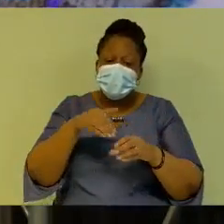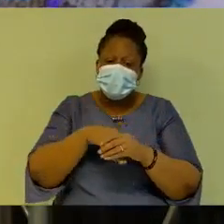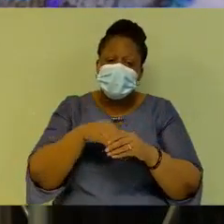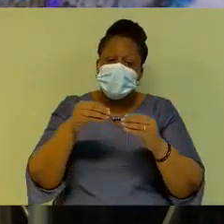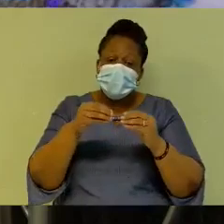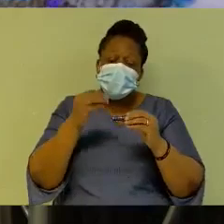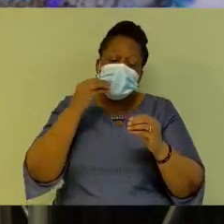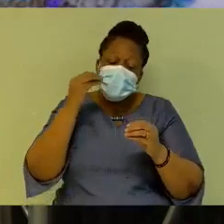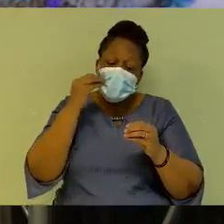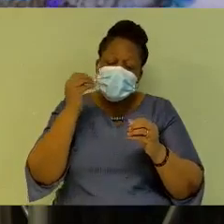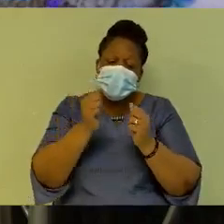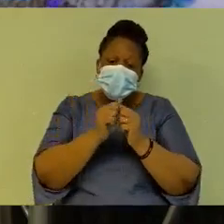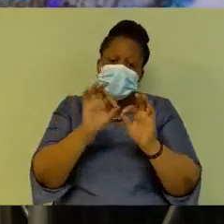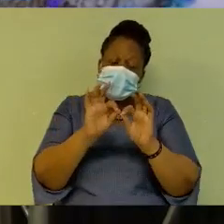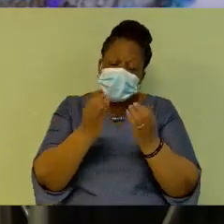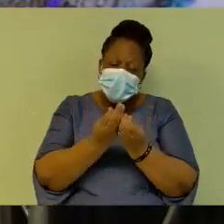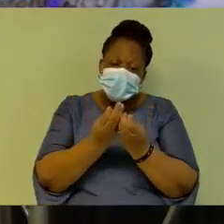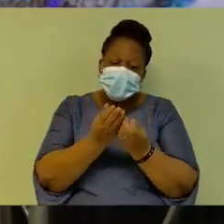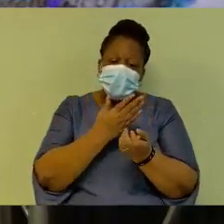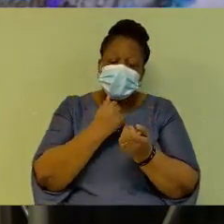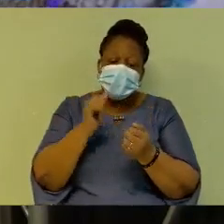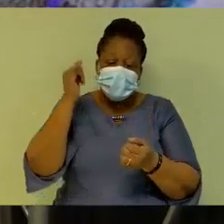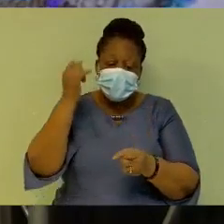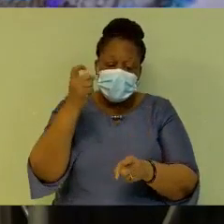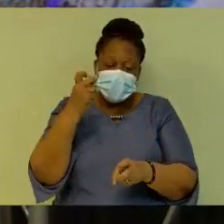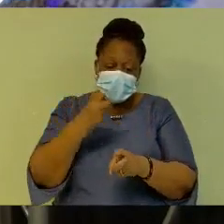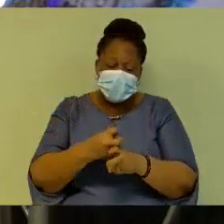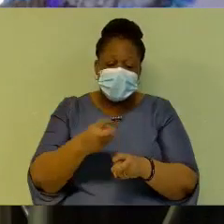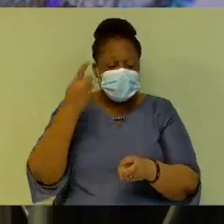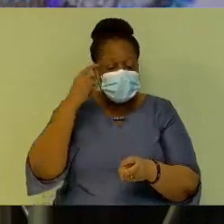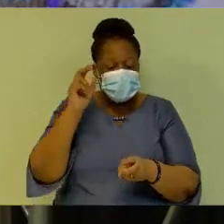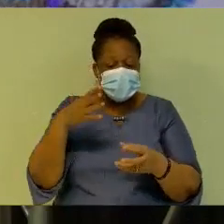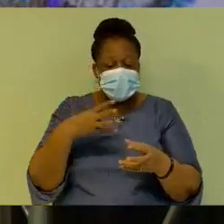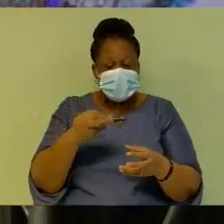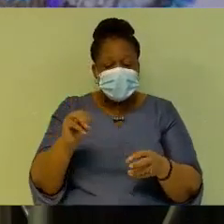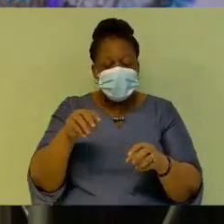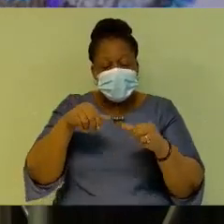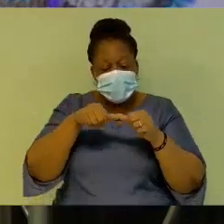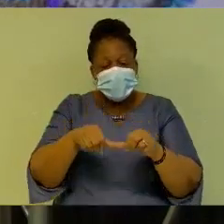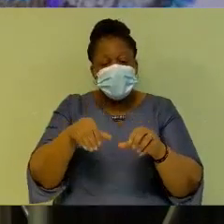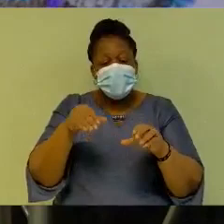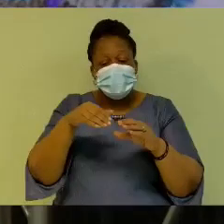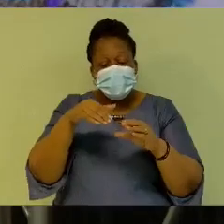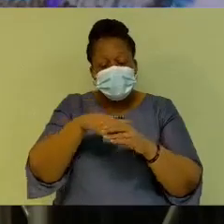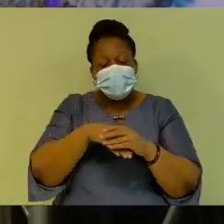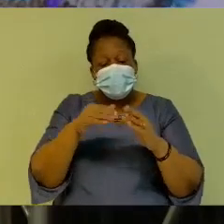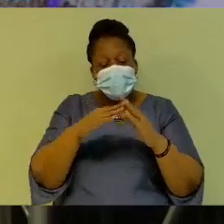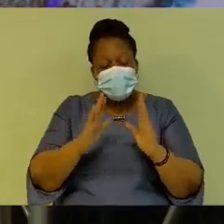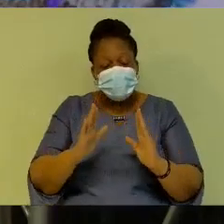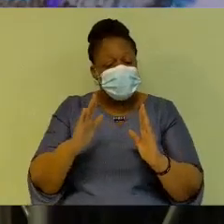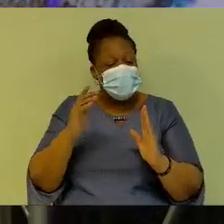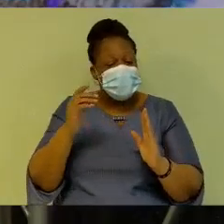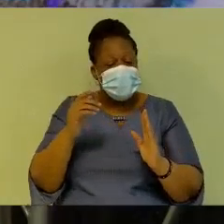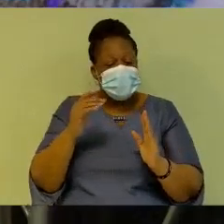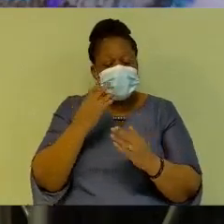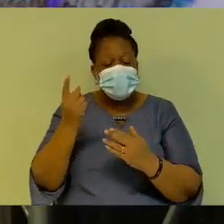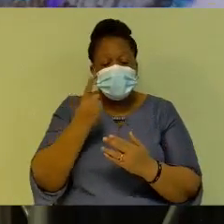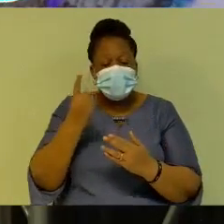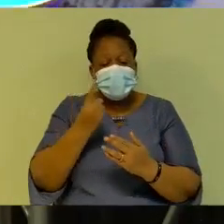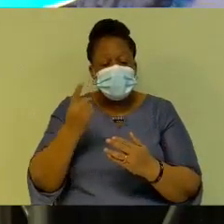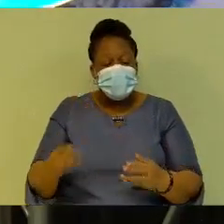UNFPA has also stated that evidence from prior outbreaks indicate that women and girls face higher risk of intimate